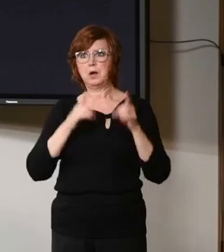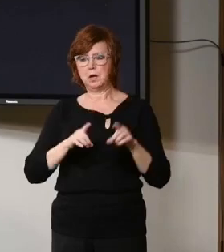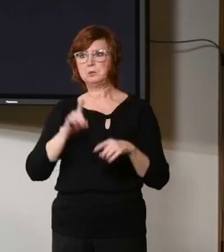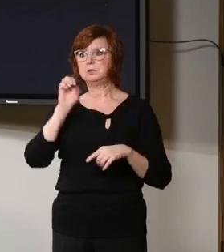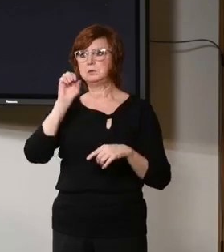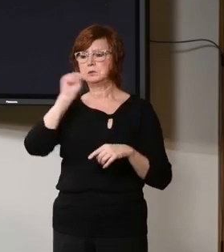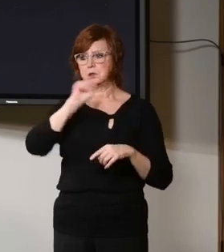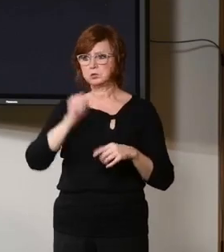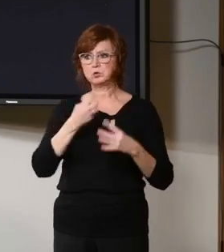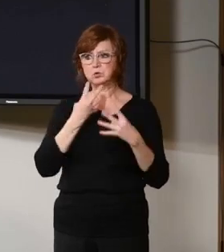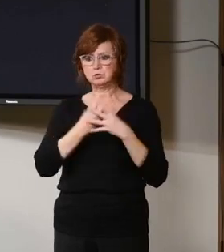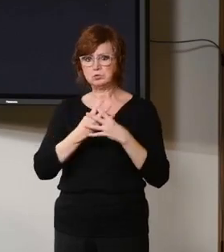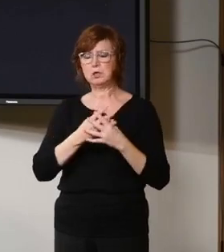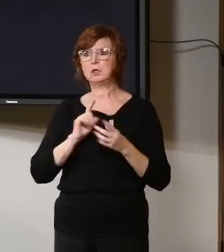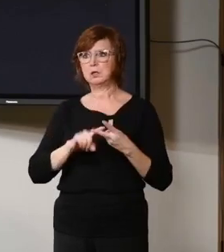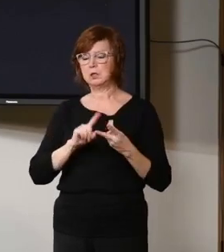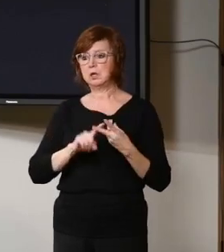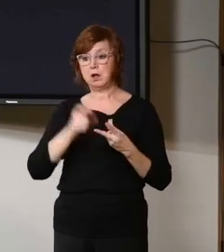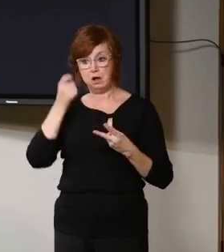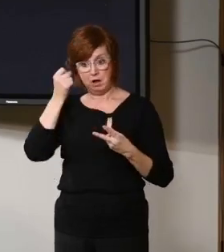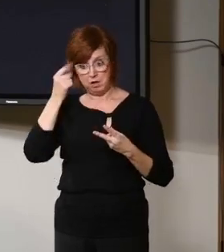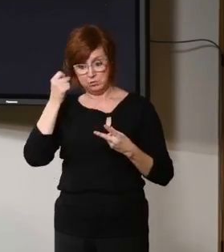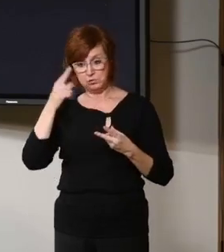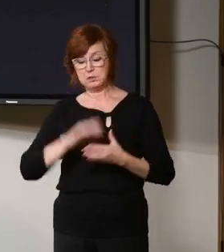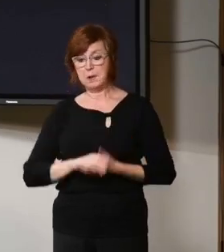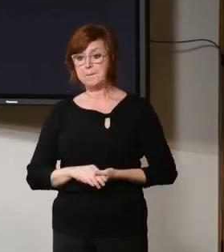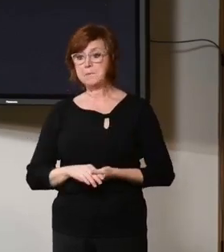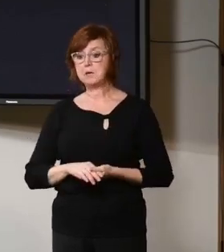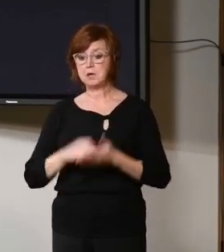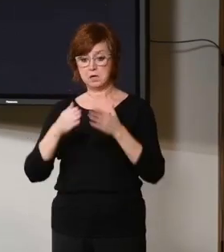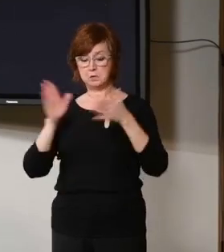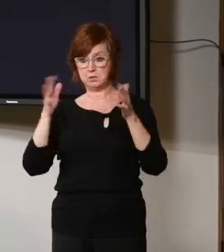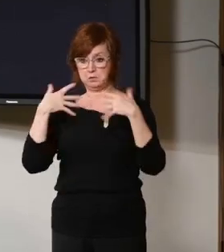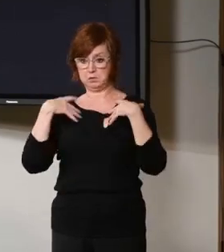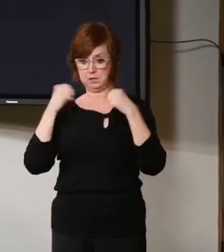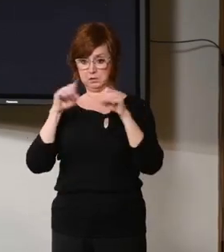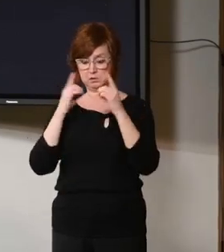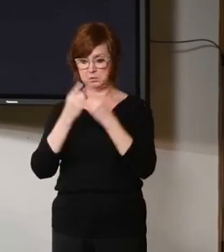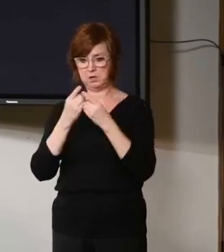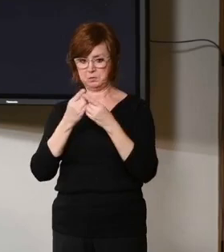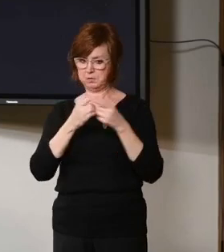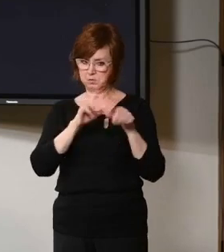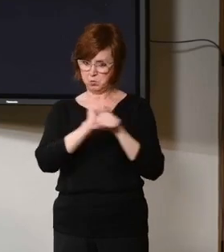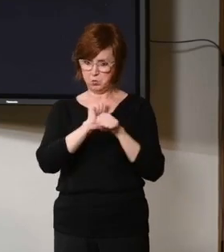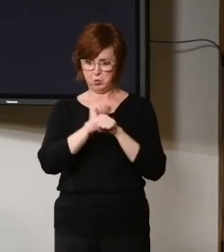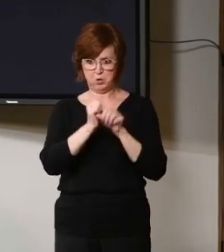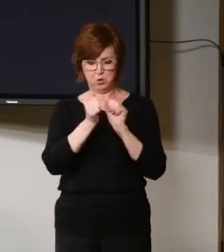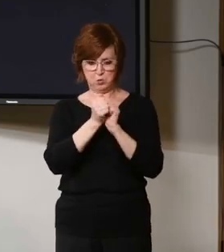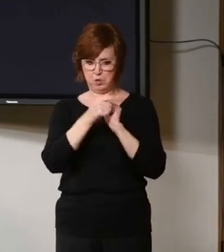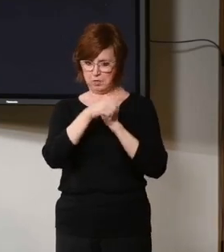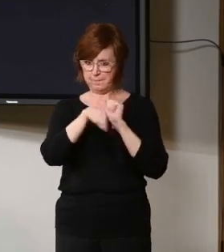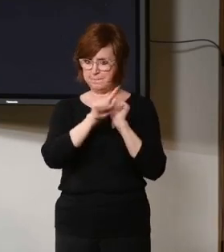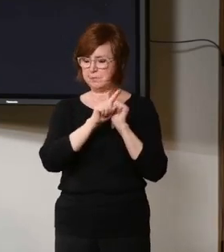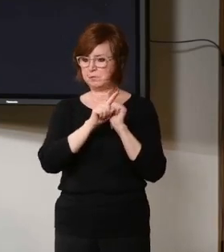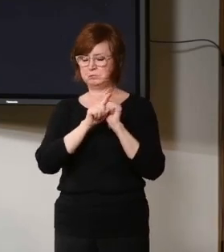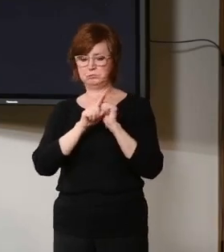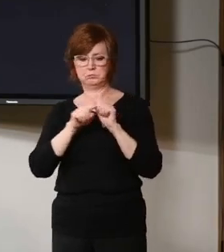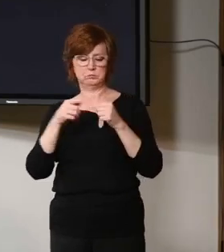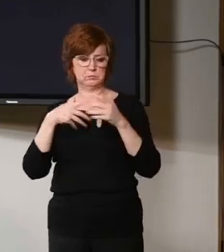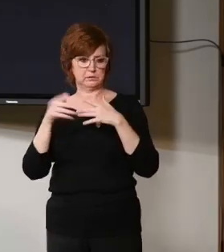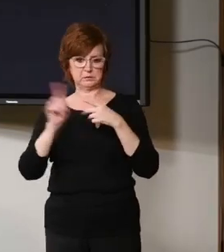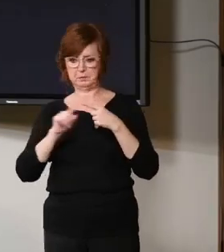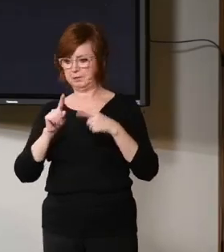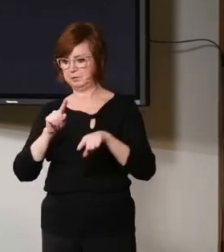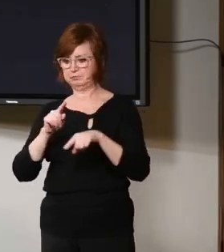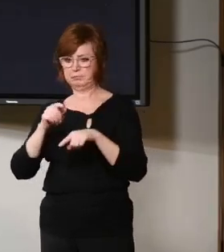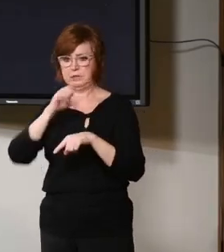Corrections. And as a matter of routine, public health locally works closely with all institutions, whether it's long-term care, personal